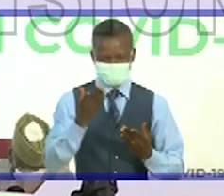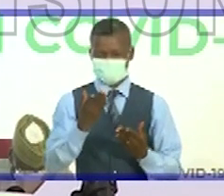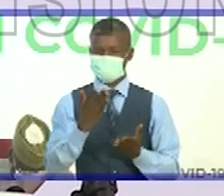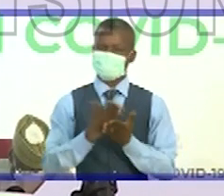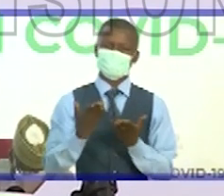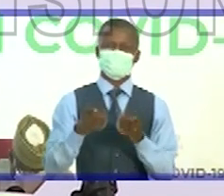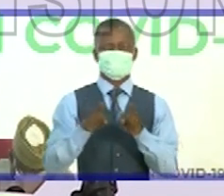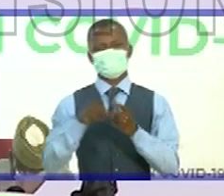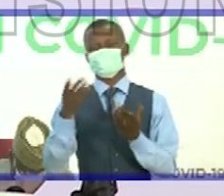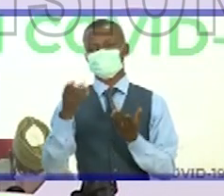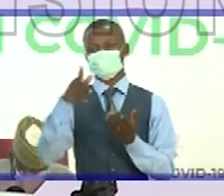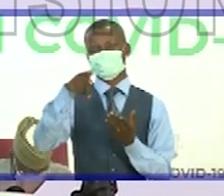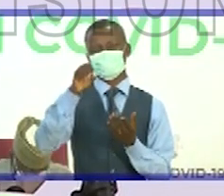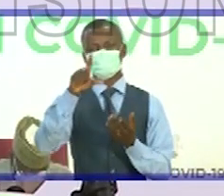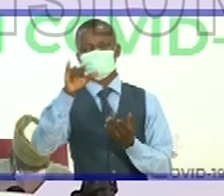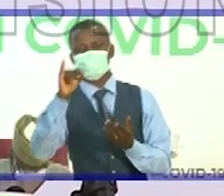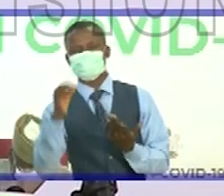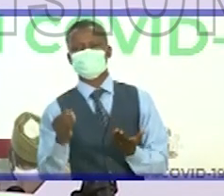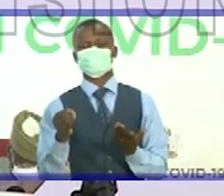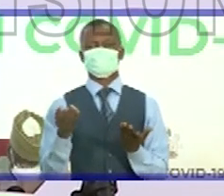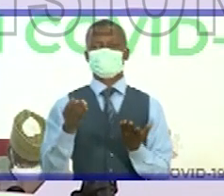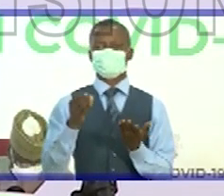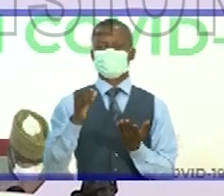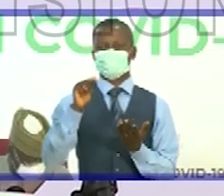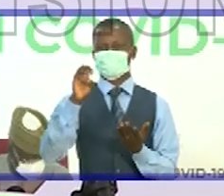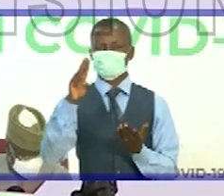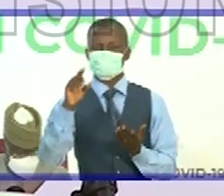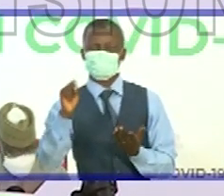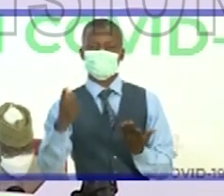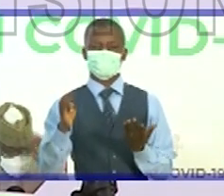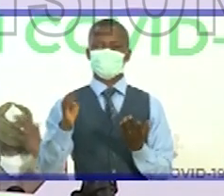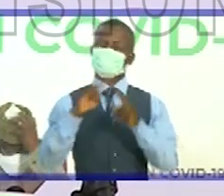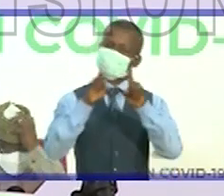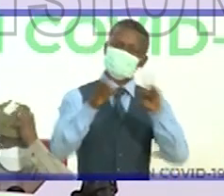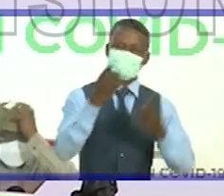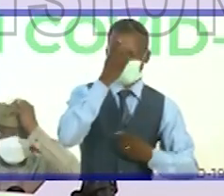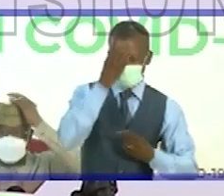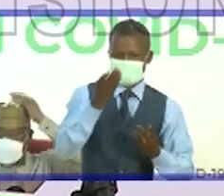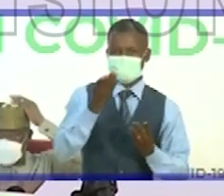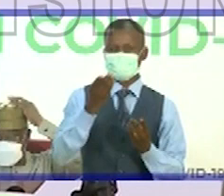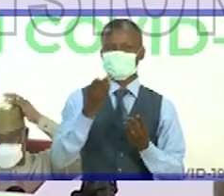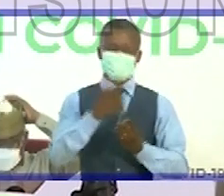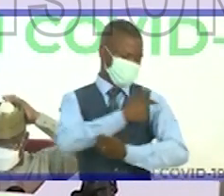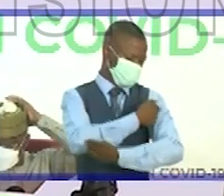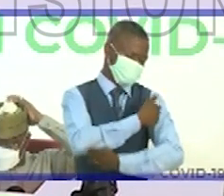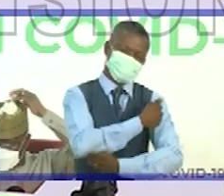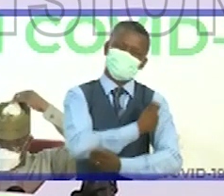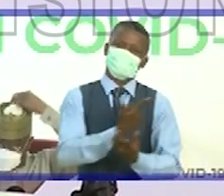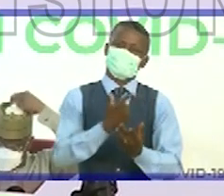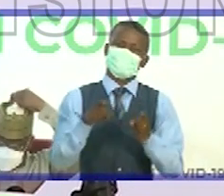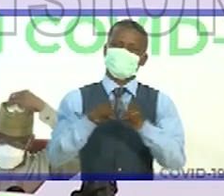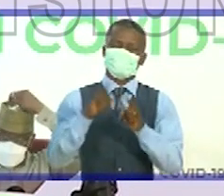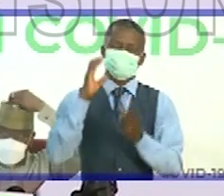mumps, tetanus, and has led to one of the biggest victories that we know in medicine, the eradication of